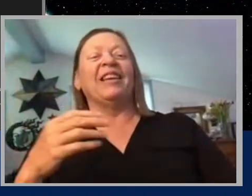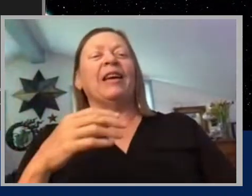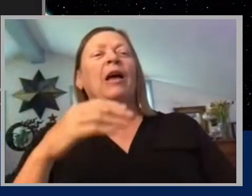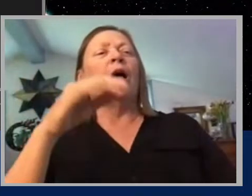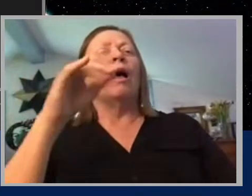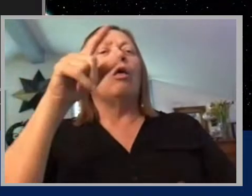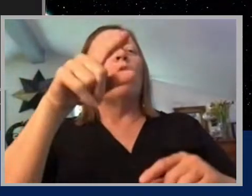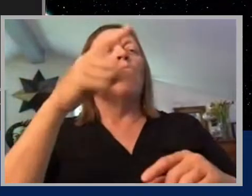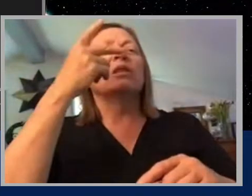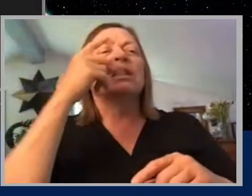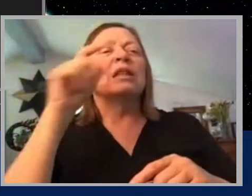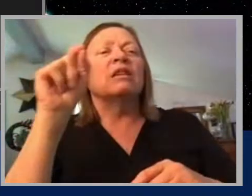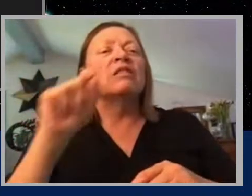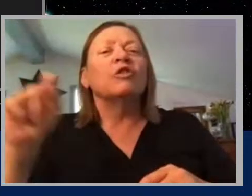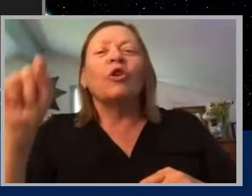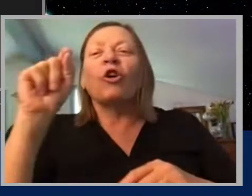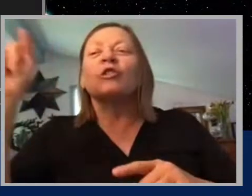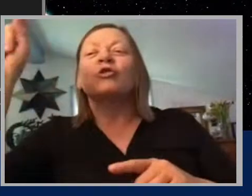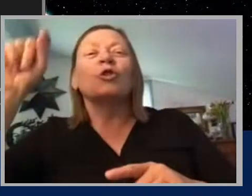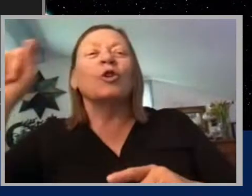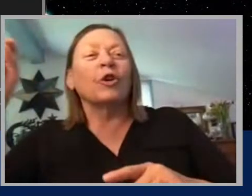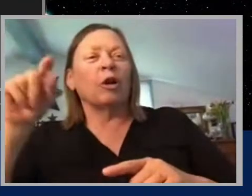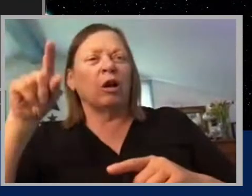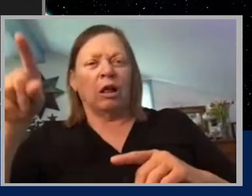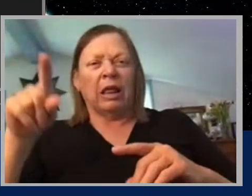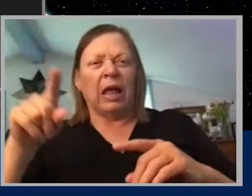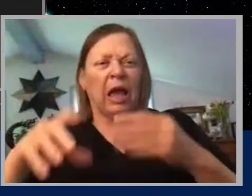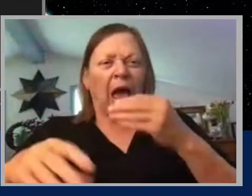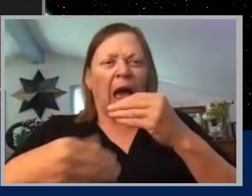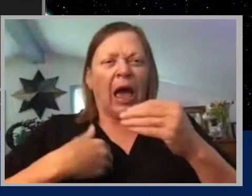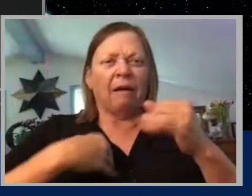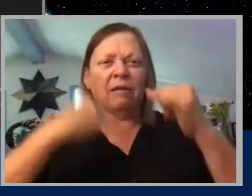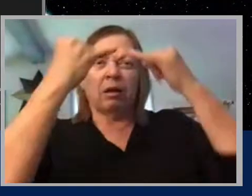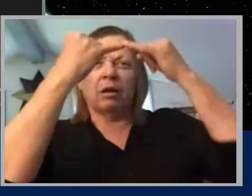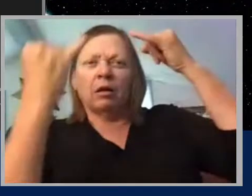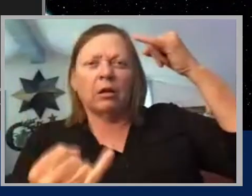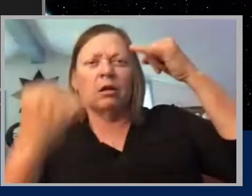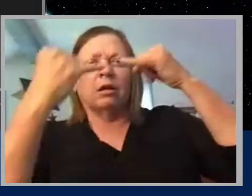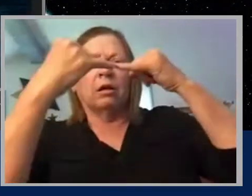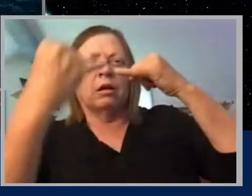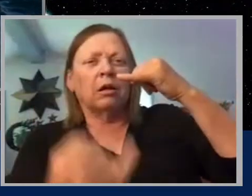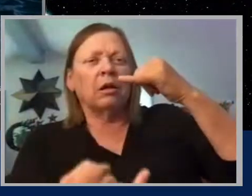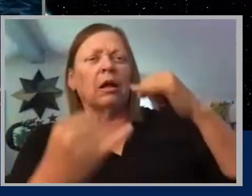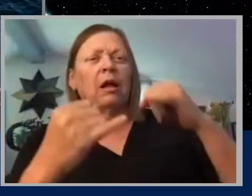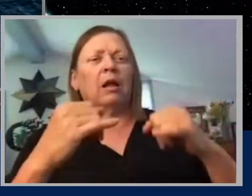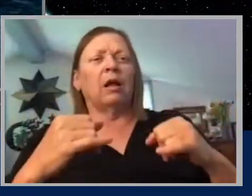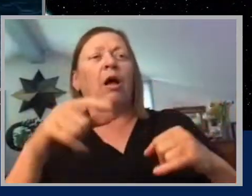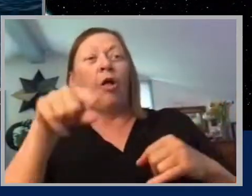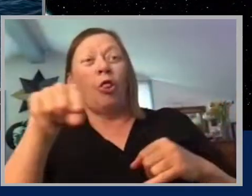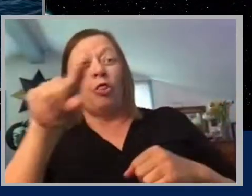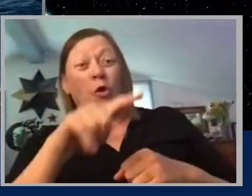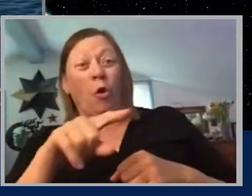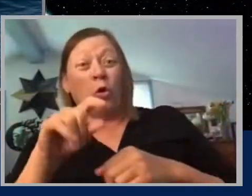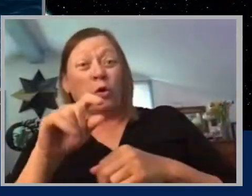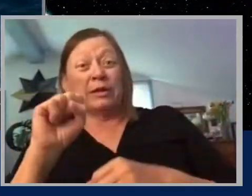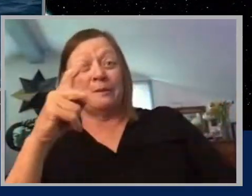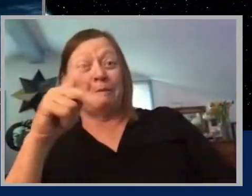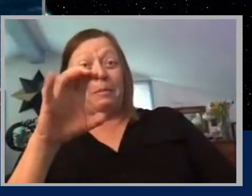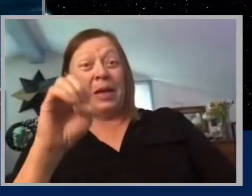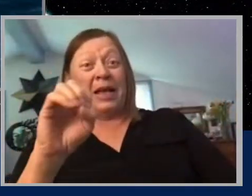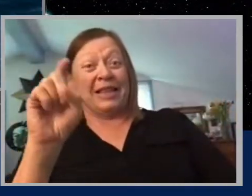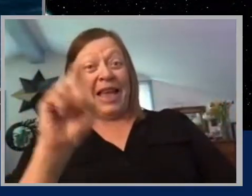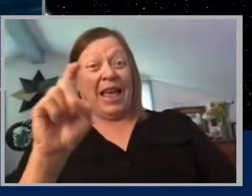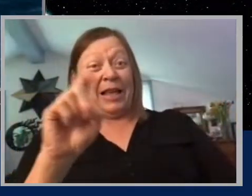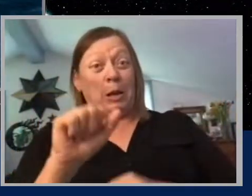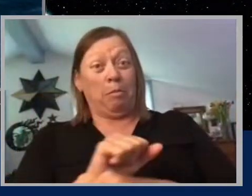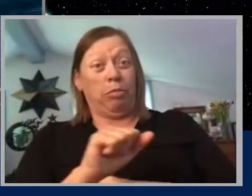there, all those straps and cables that you see are attached by those SpaceX employees. A significant number of them